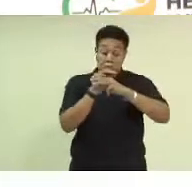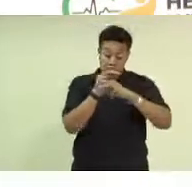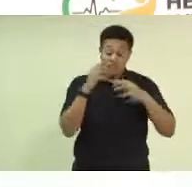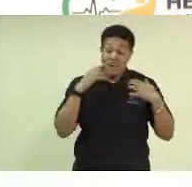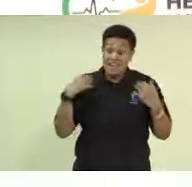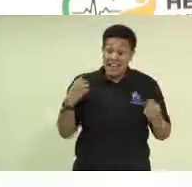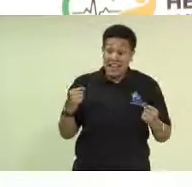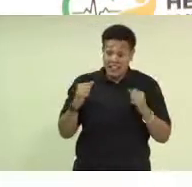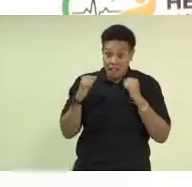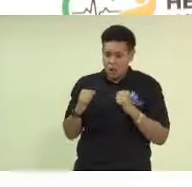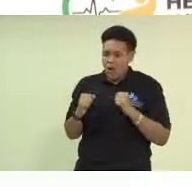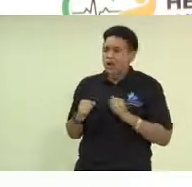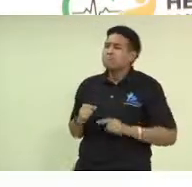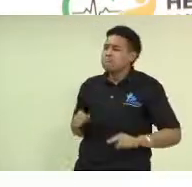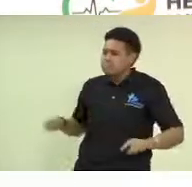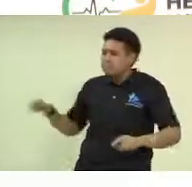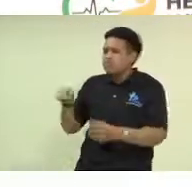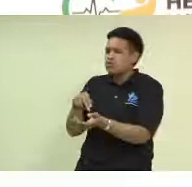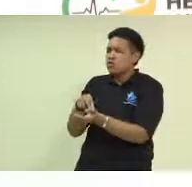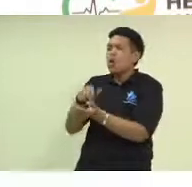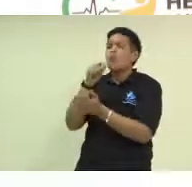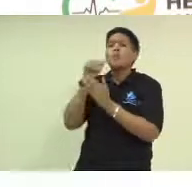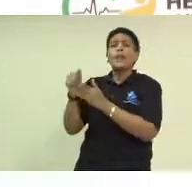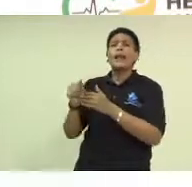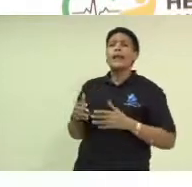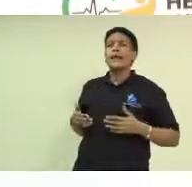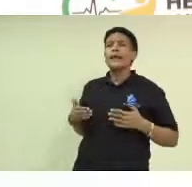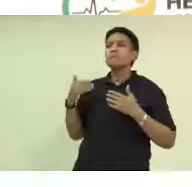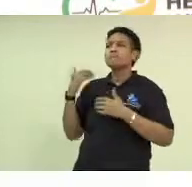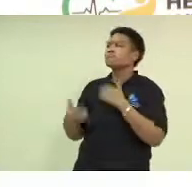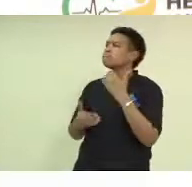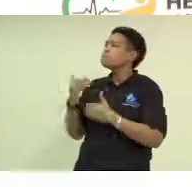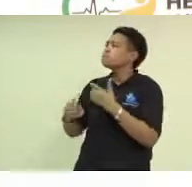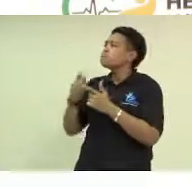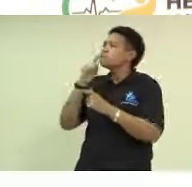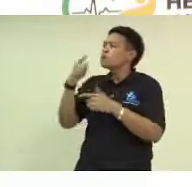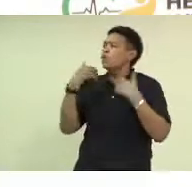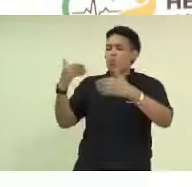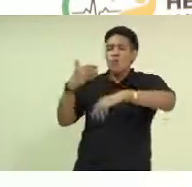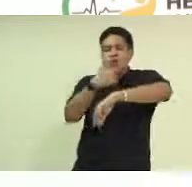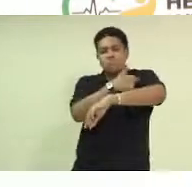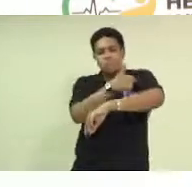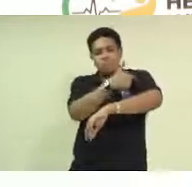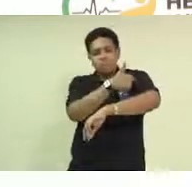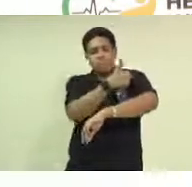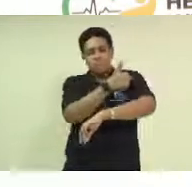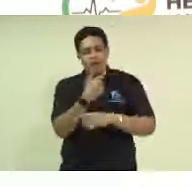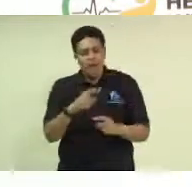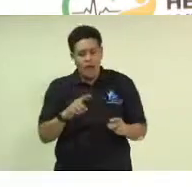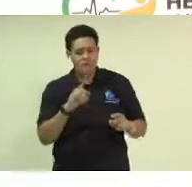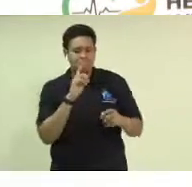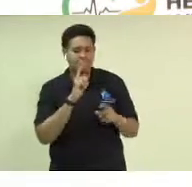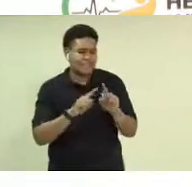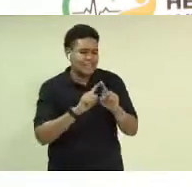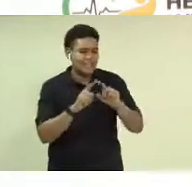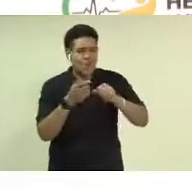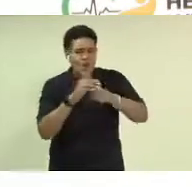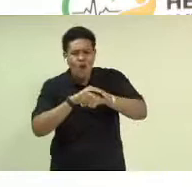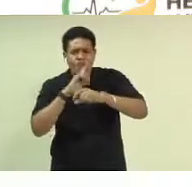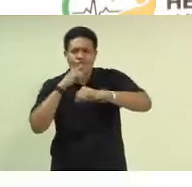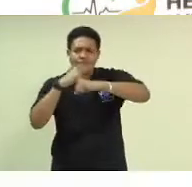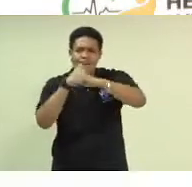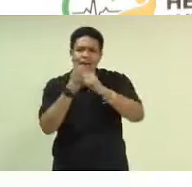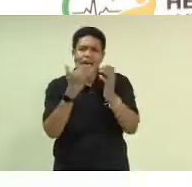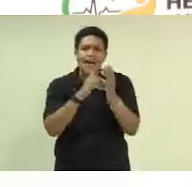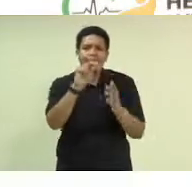and Wellness, it is they who lead the charge around immunization coverage, around the fight